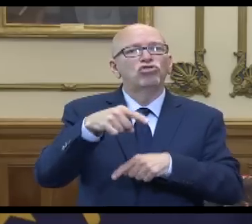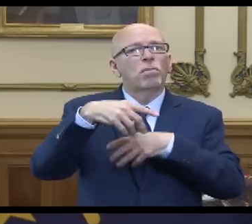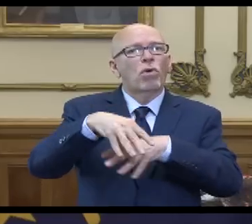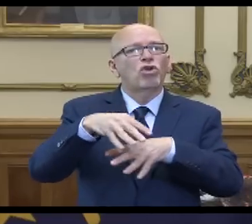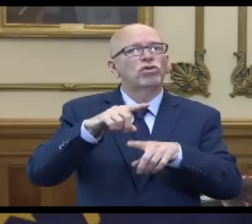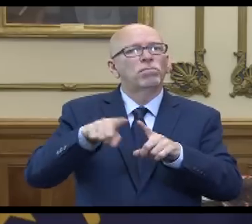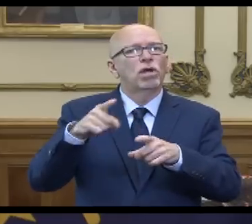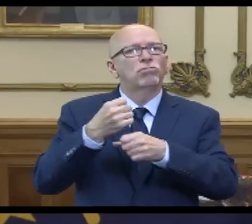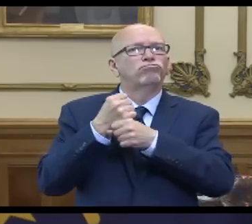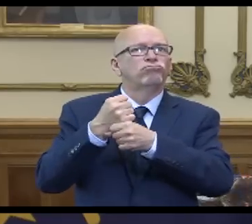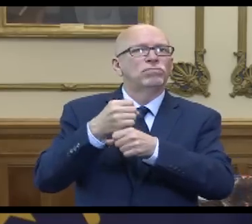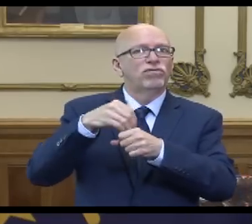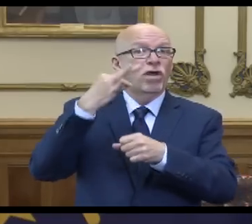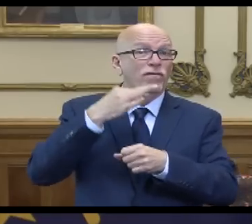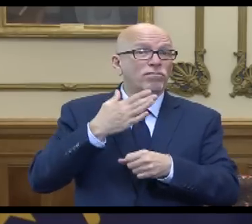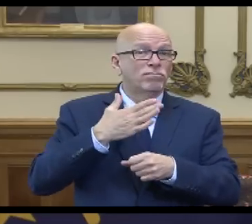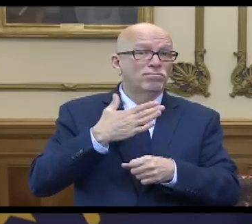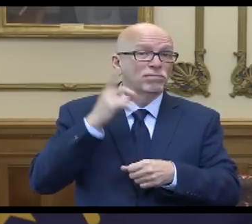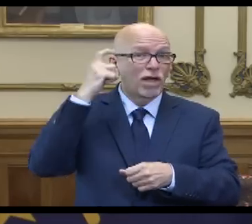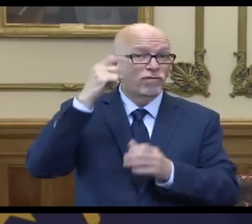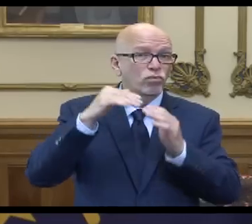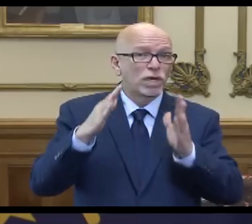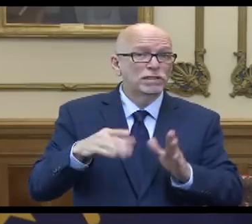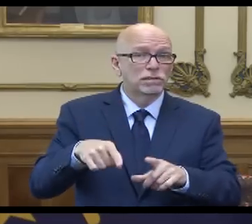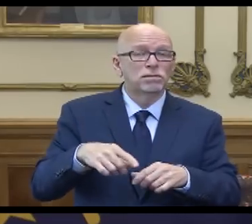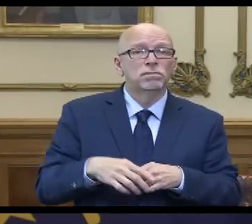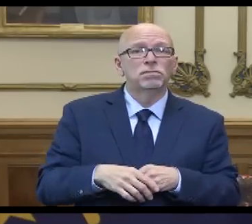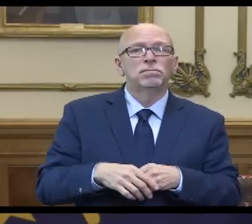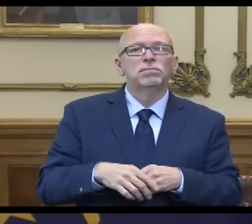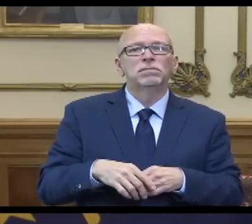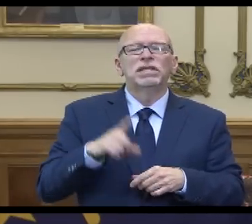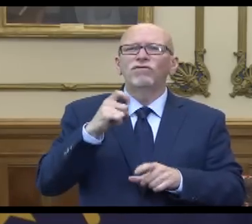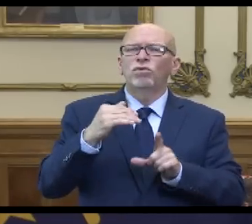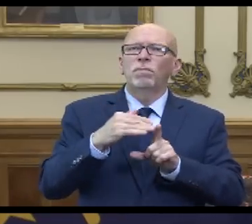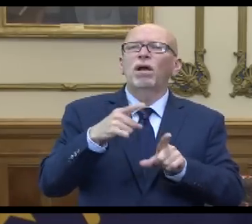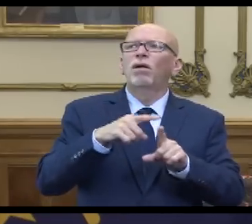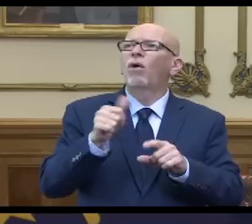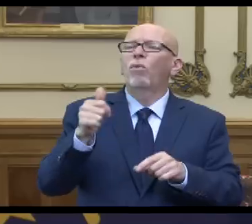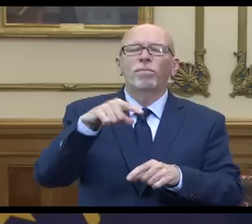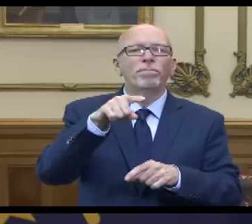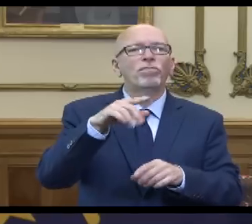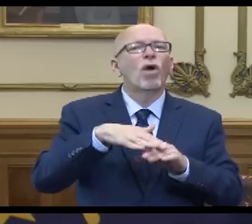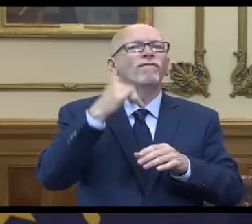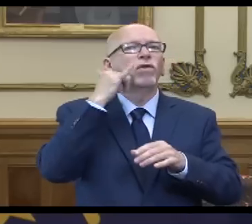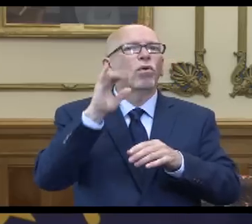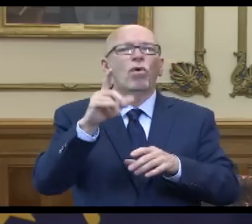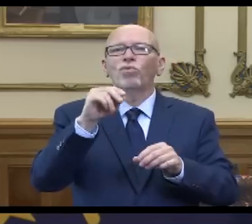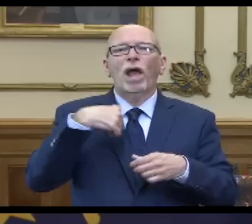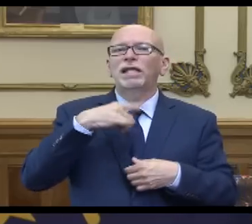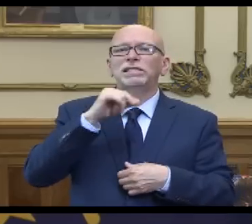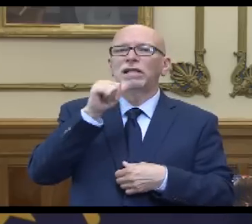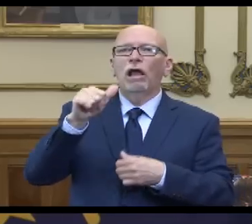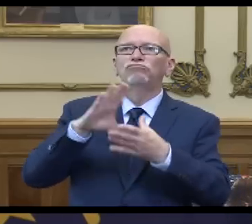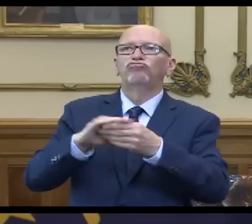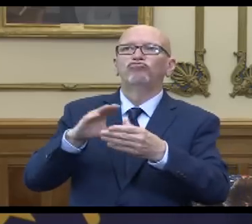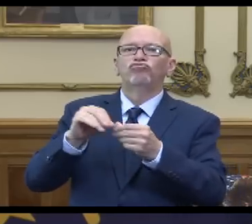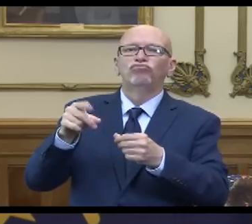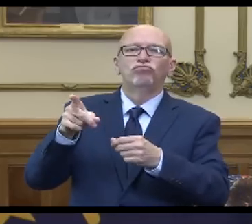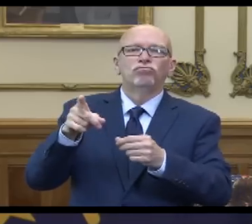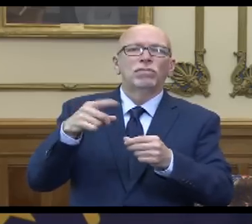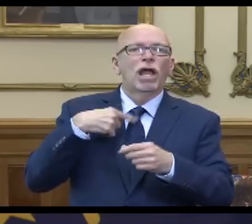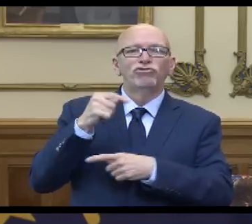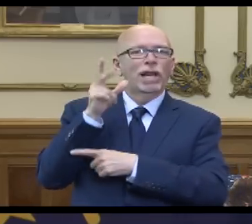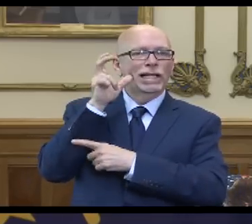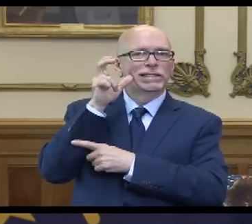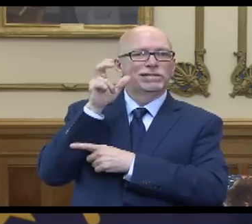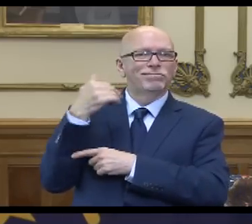but demonstrating in front of the governor's residence. You'll have to remind me of, on the phone call, I did not, I